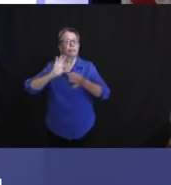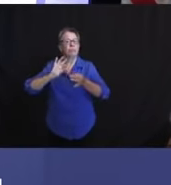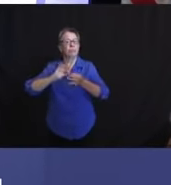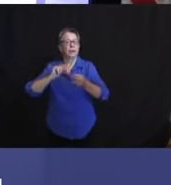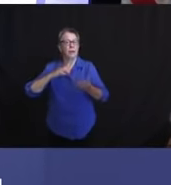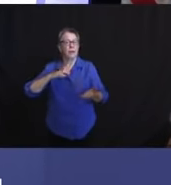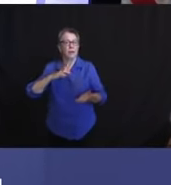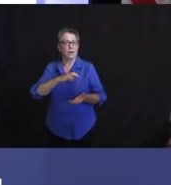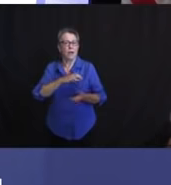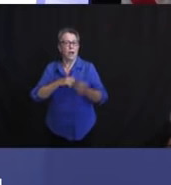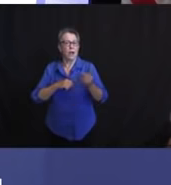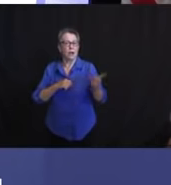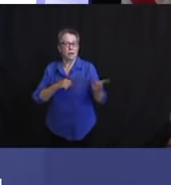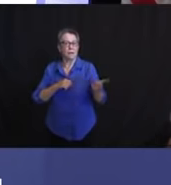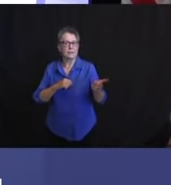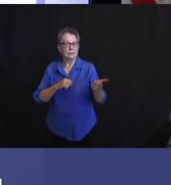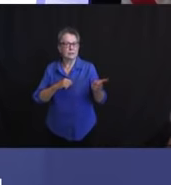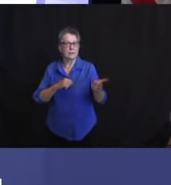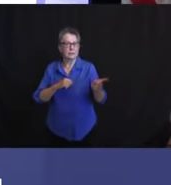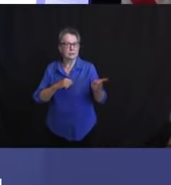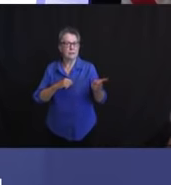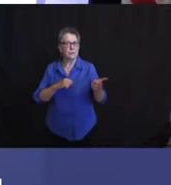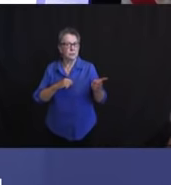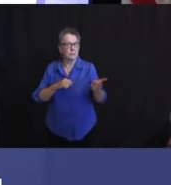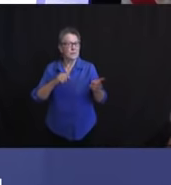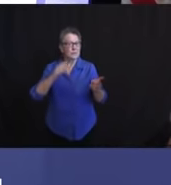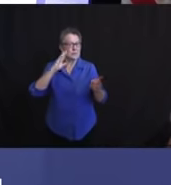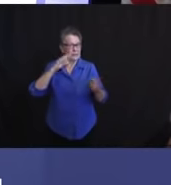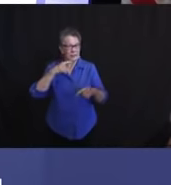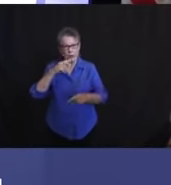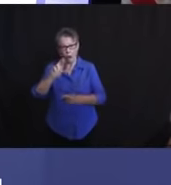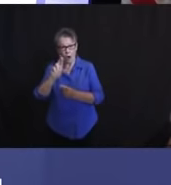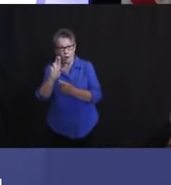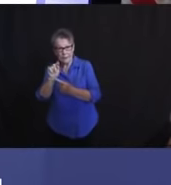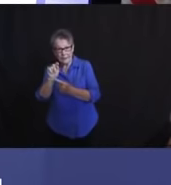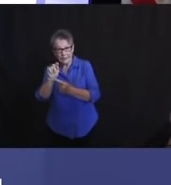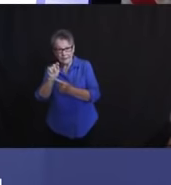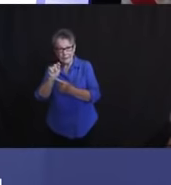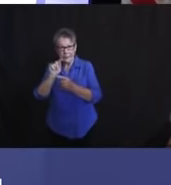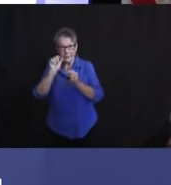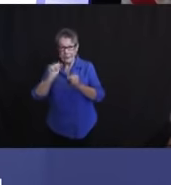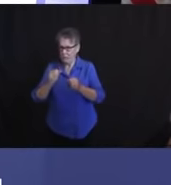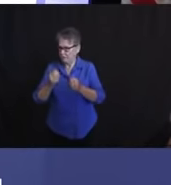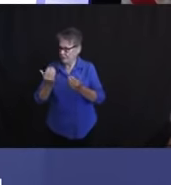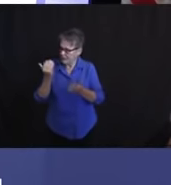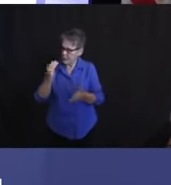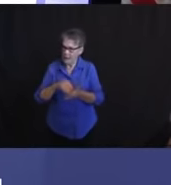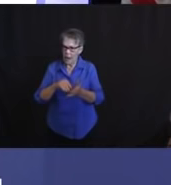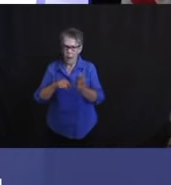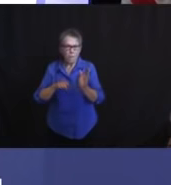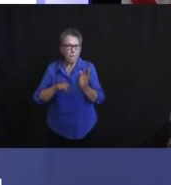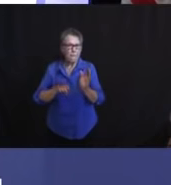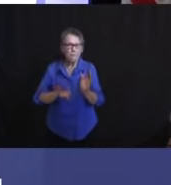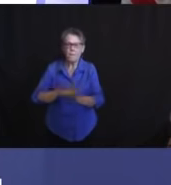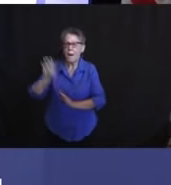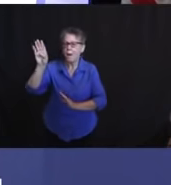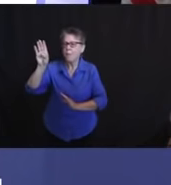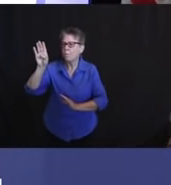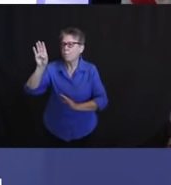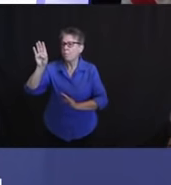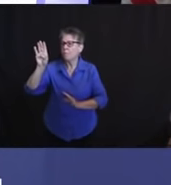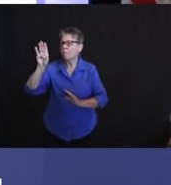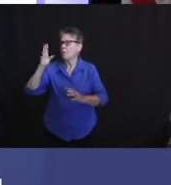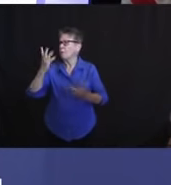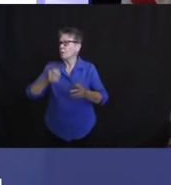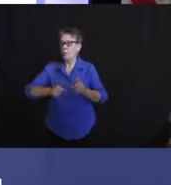double to 100,000 a day if current outbreaks were not contained. He cautioned that even parts of our country